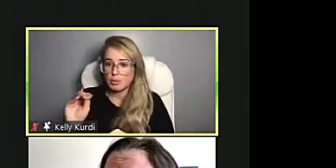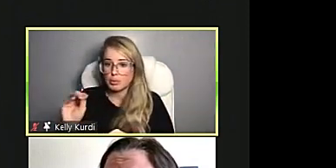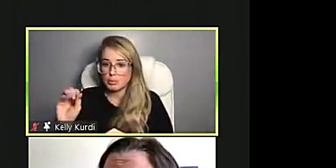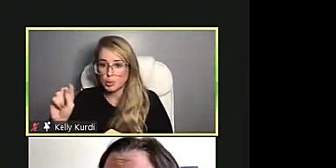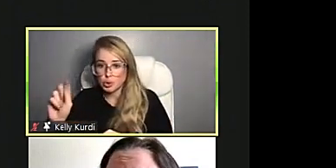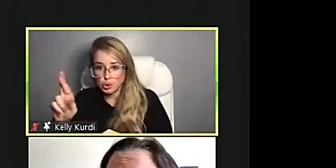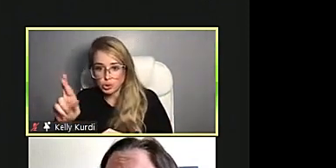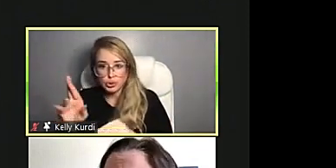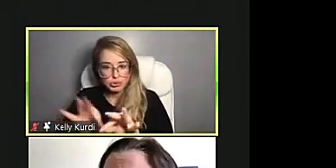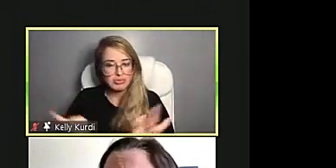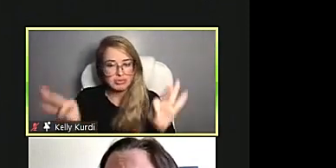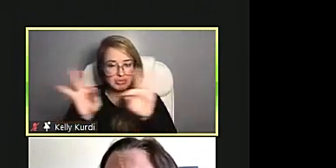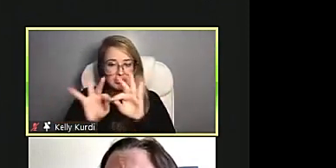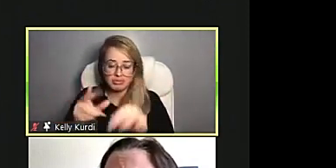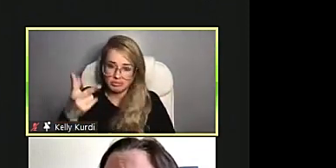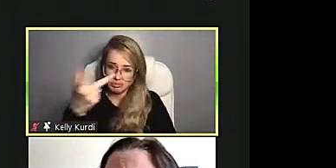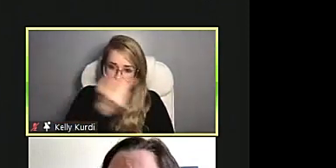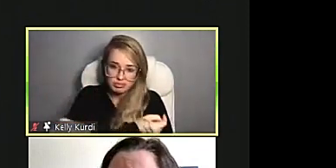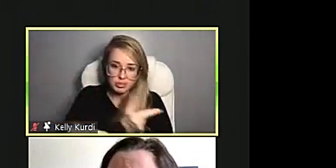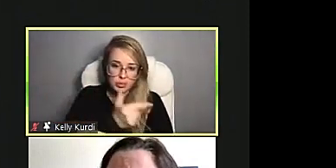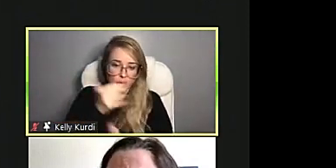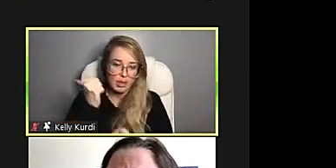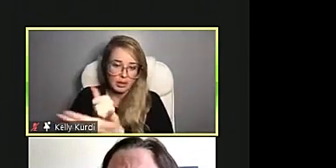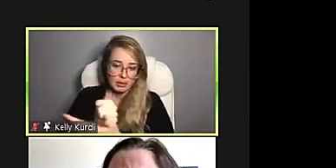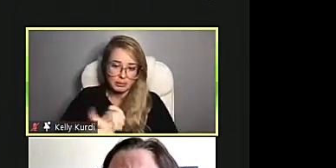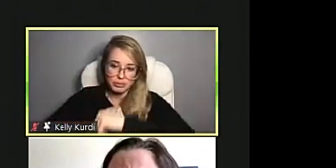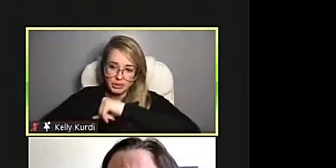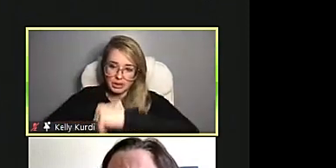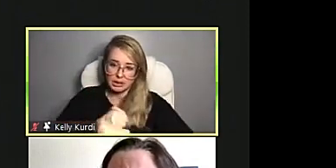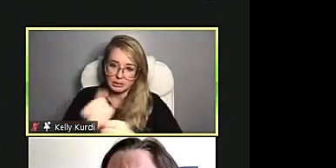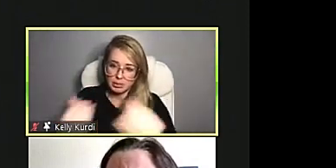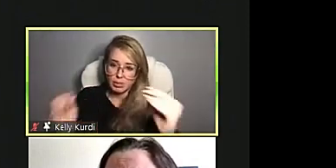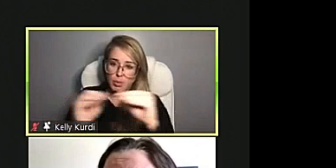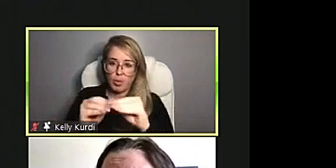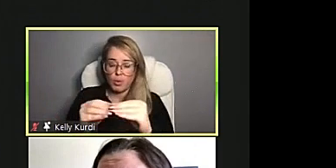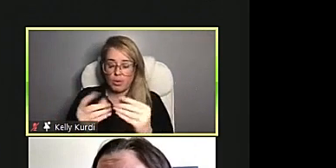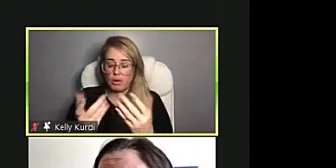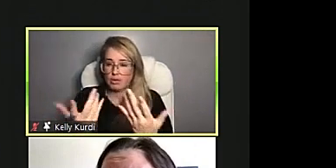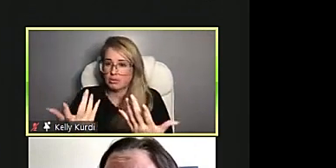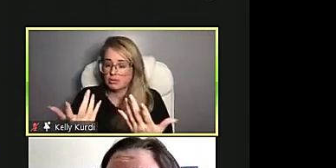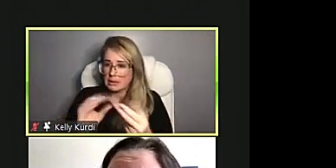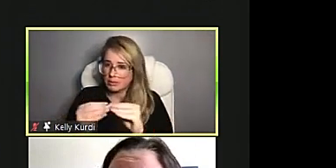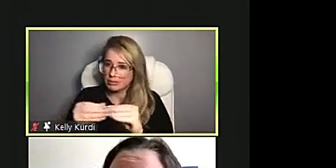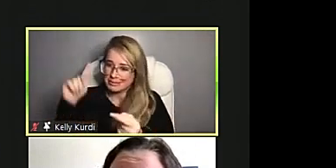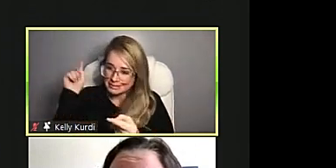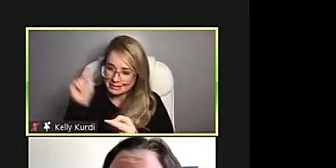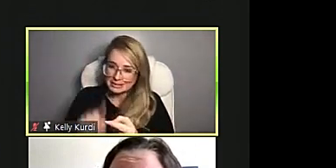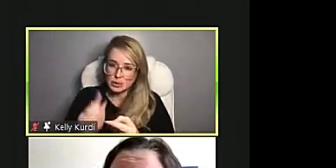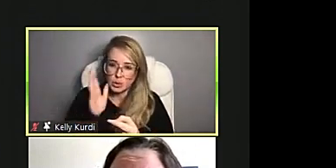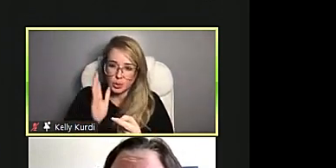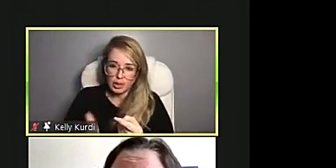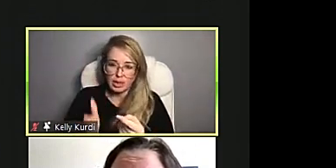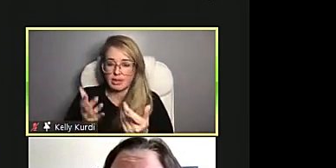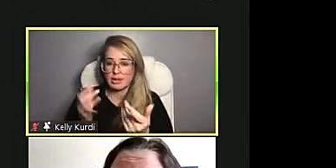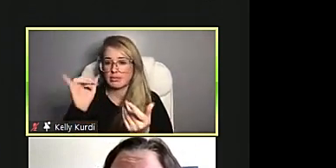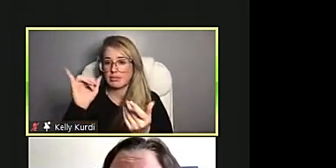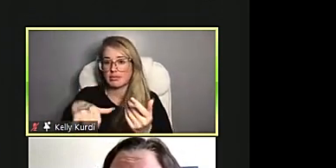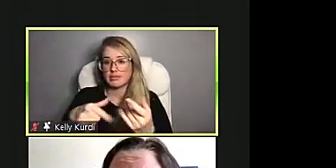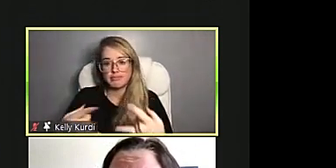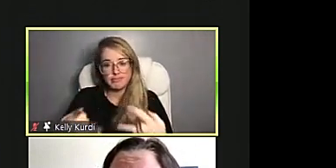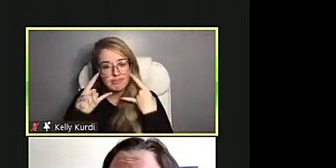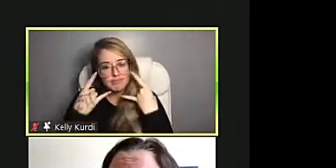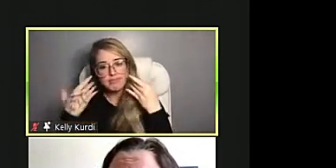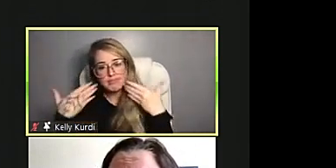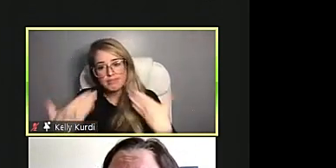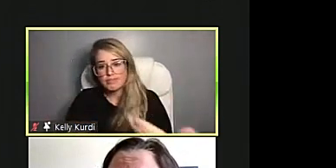does increase your protection against where we are today. And so, wear a mask, stay